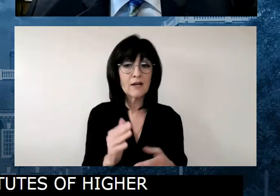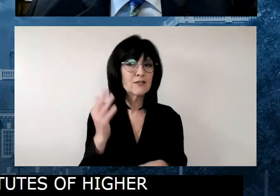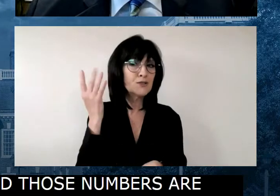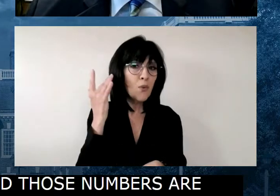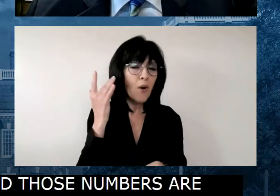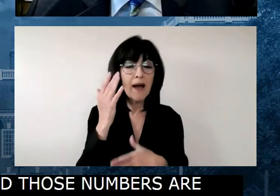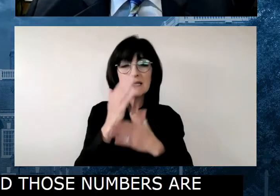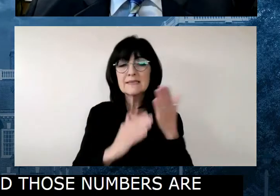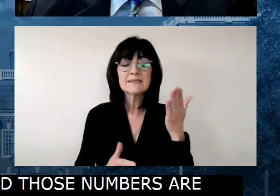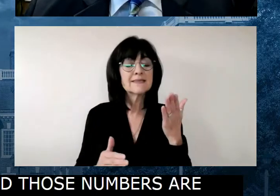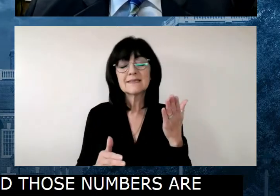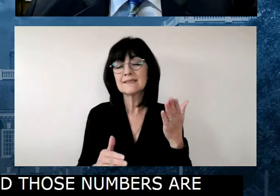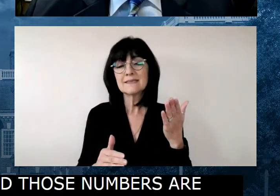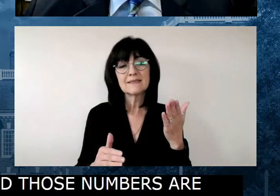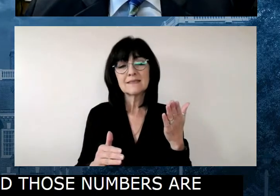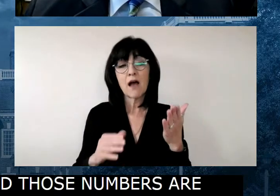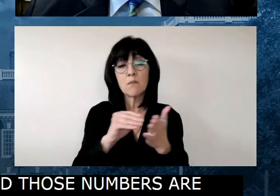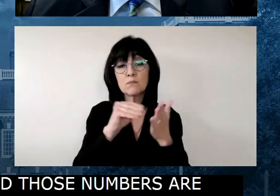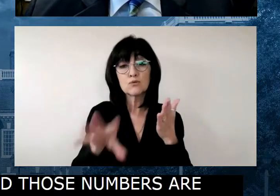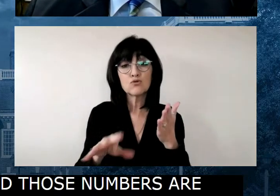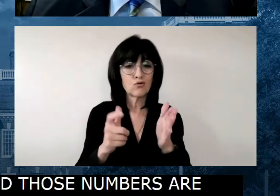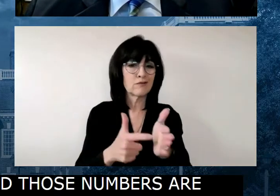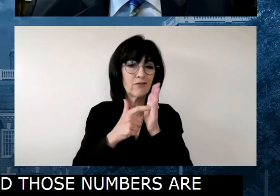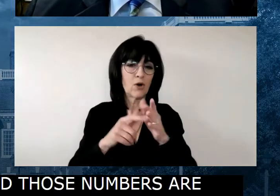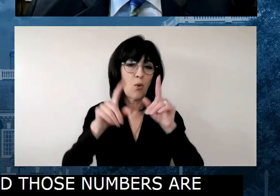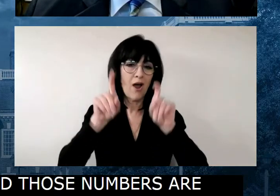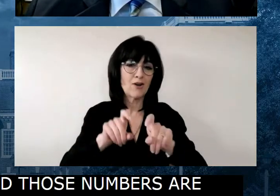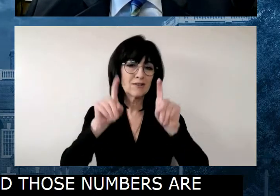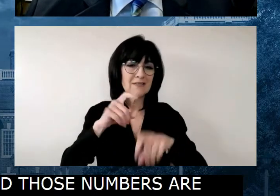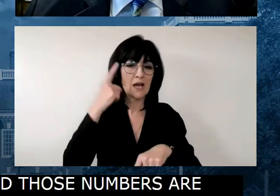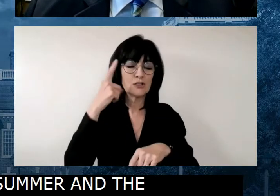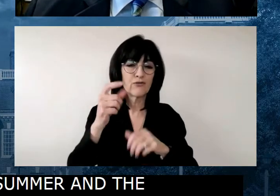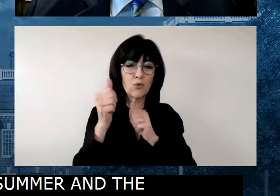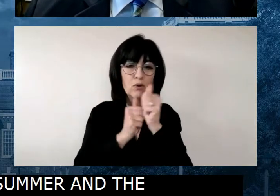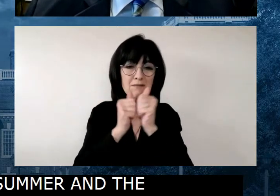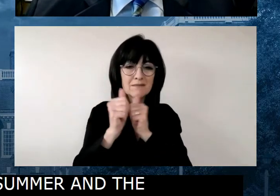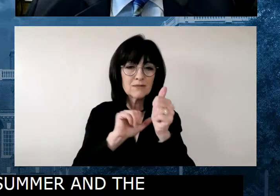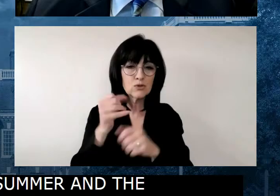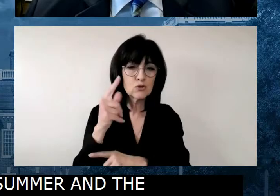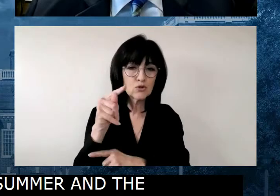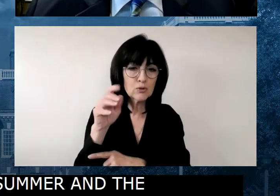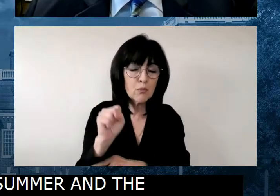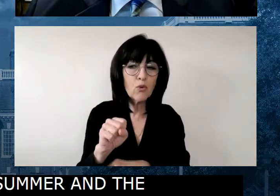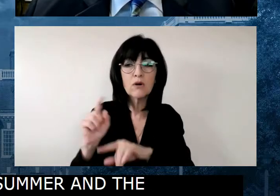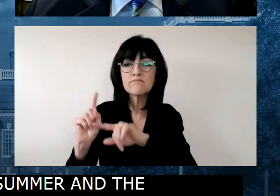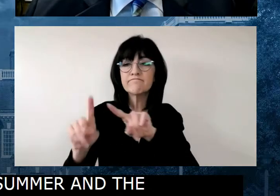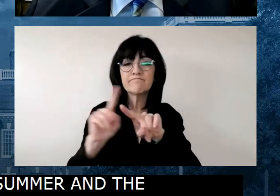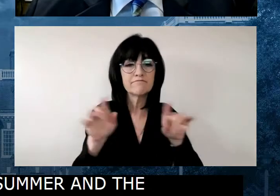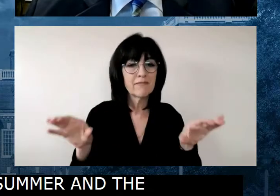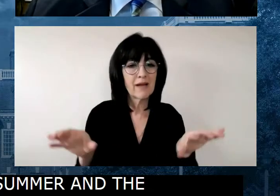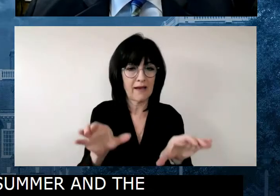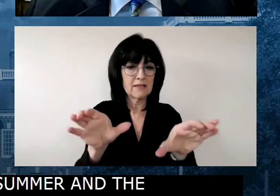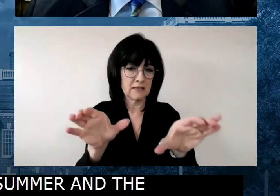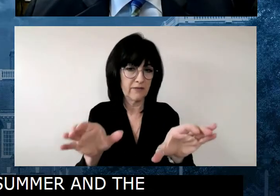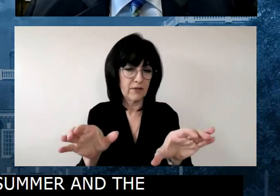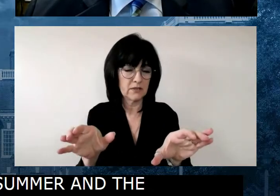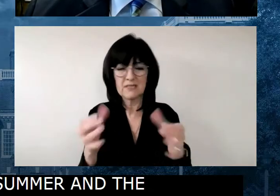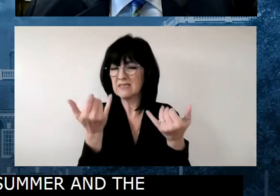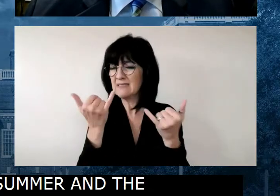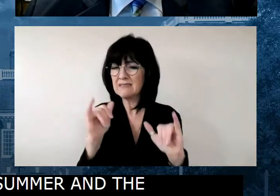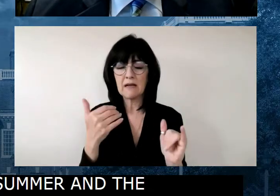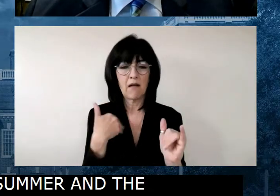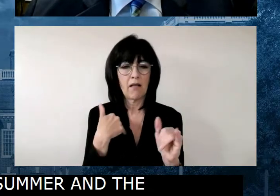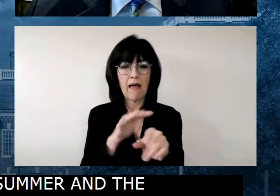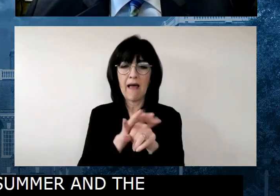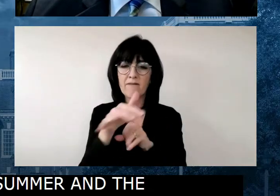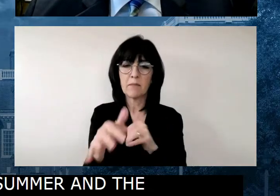or extracurricular activities. That will probably be, decreasing some. But at the end of the day, we still have options available. And, we